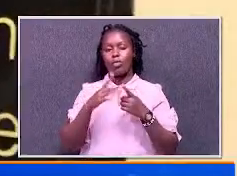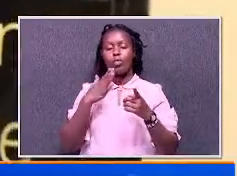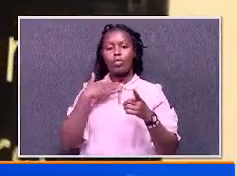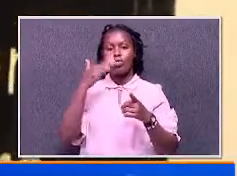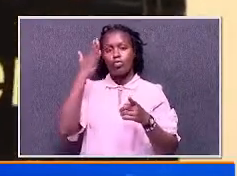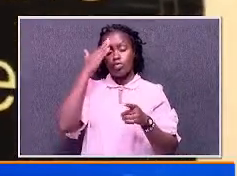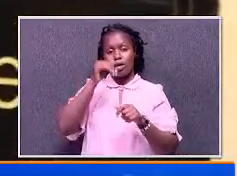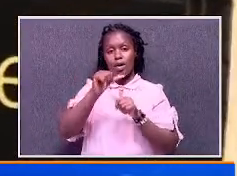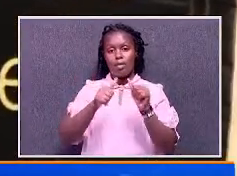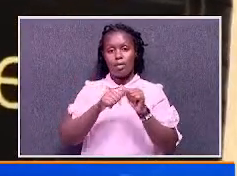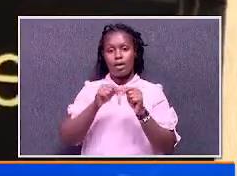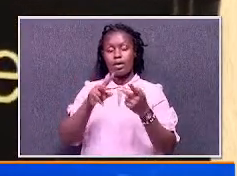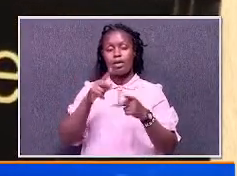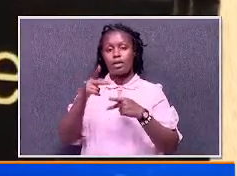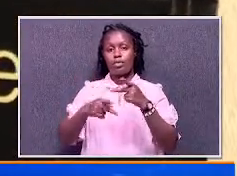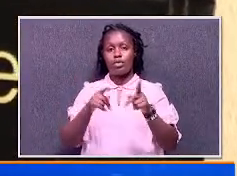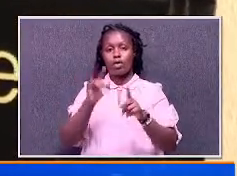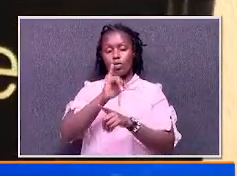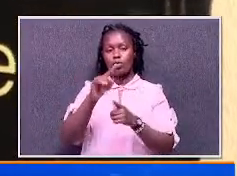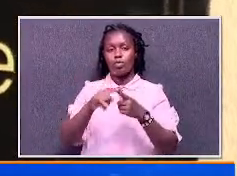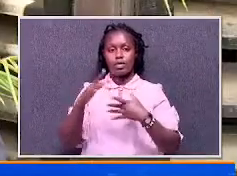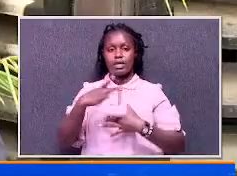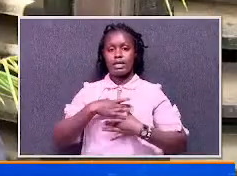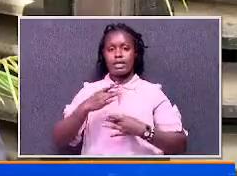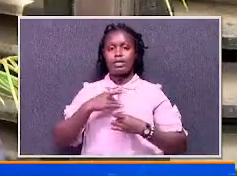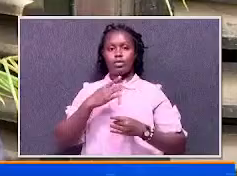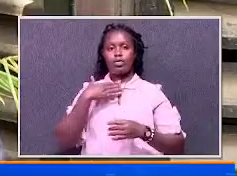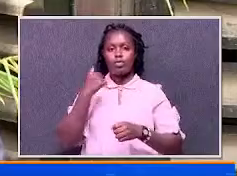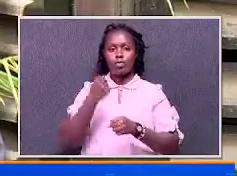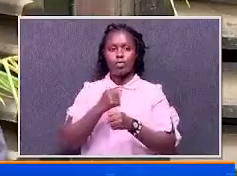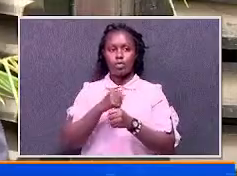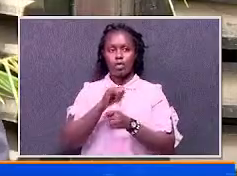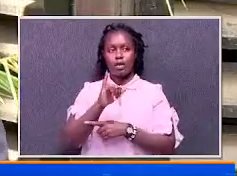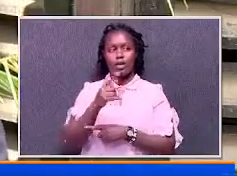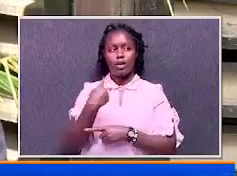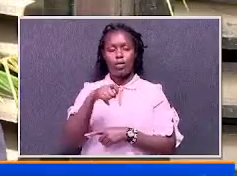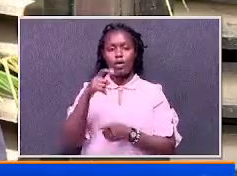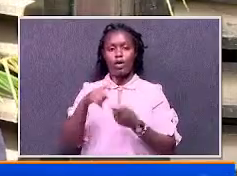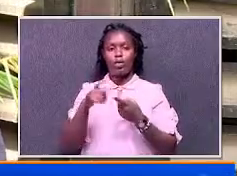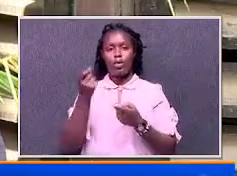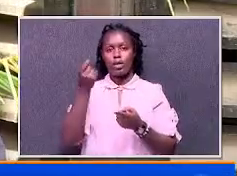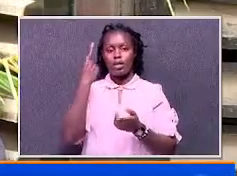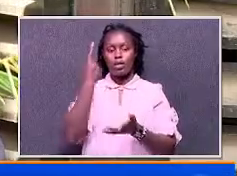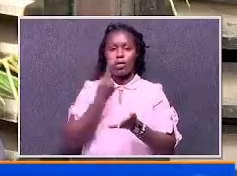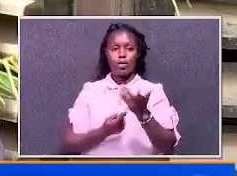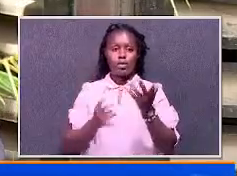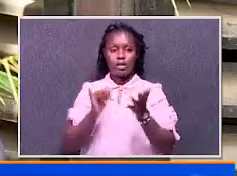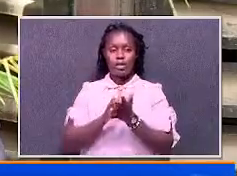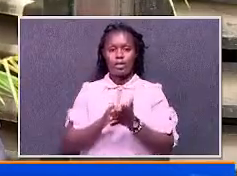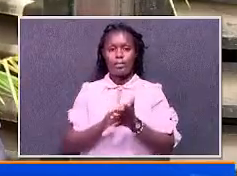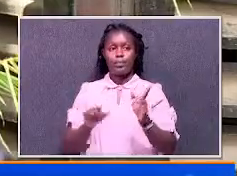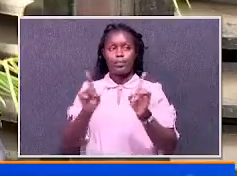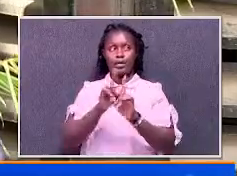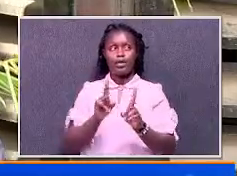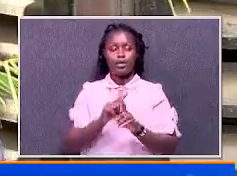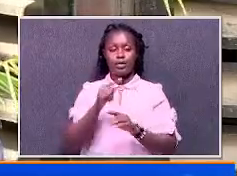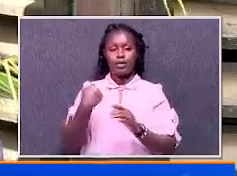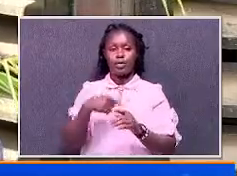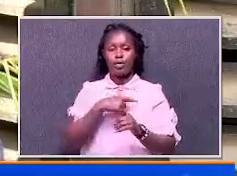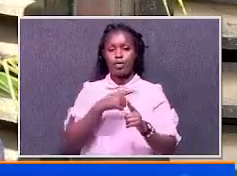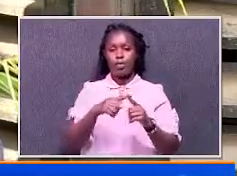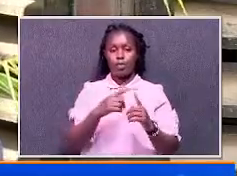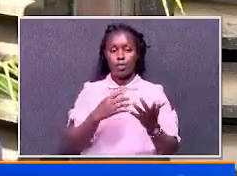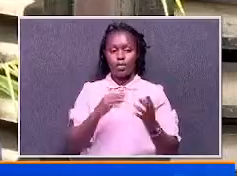the procedure and those interested in having it done. We need to understand what actually it is, right? Remove